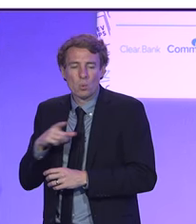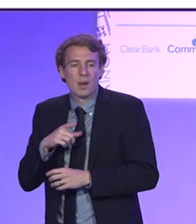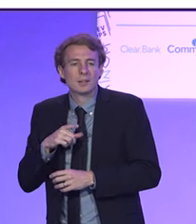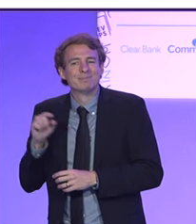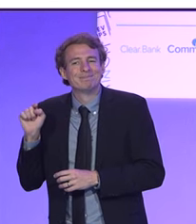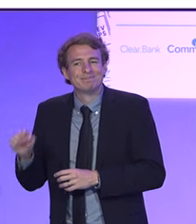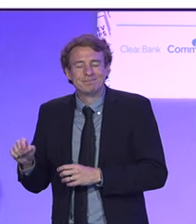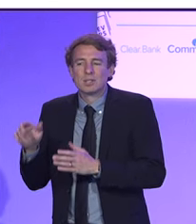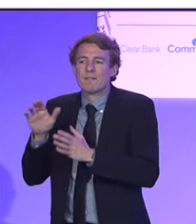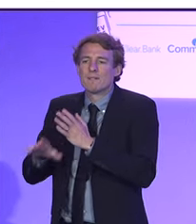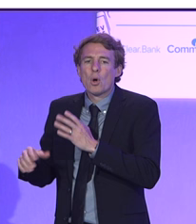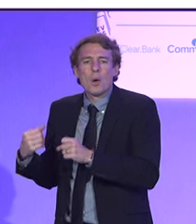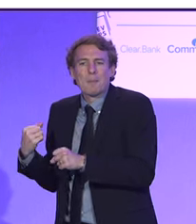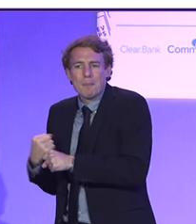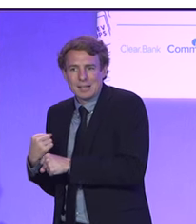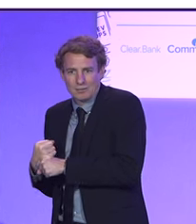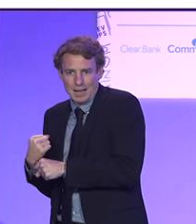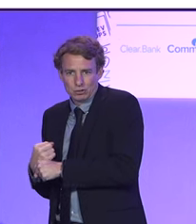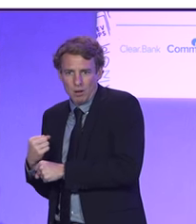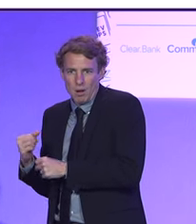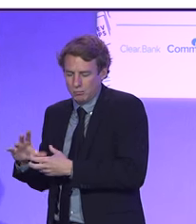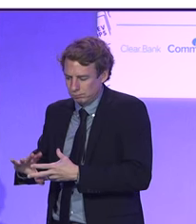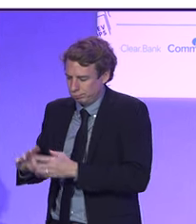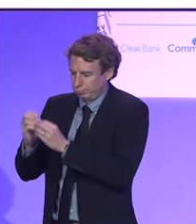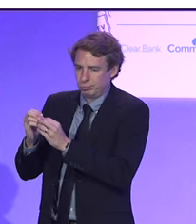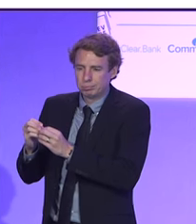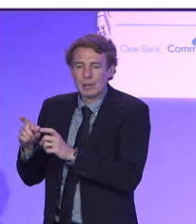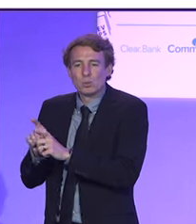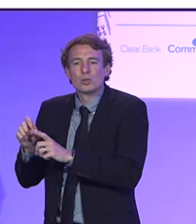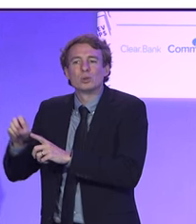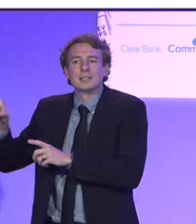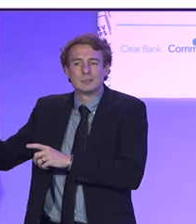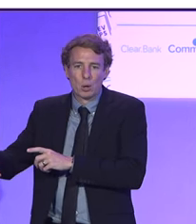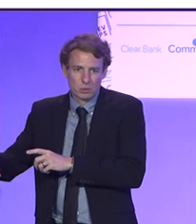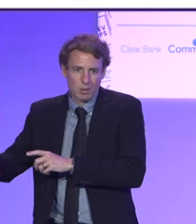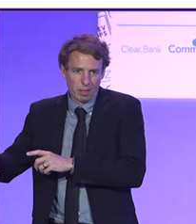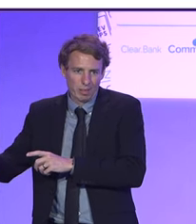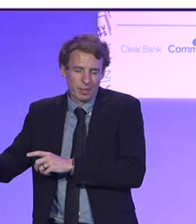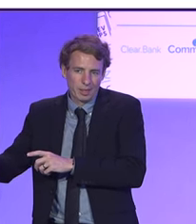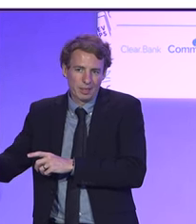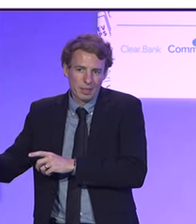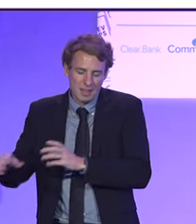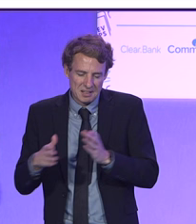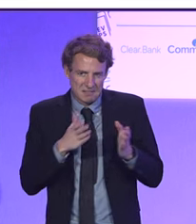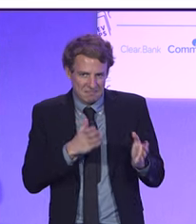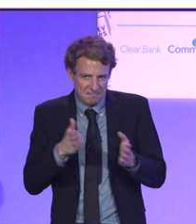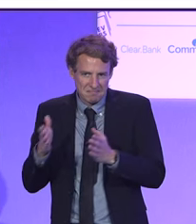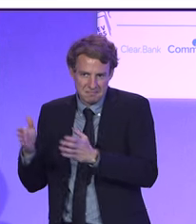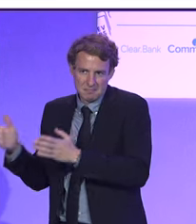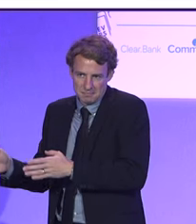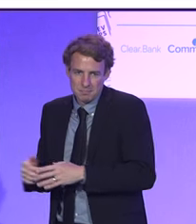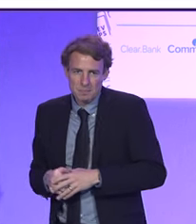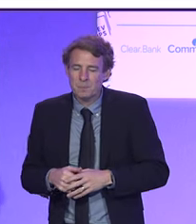by manufacturing devices and disposing these devices. And you can see how this is quite different in the